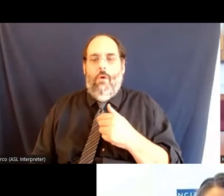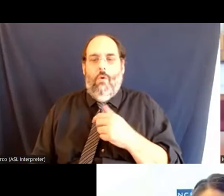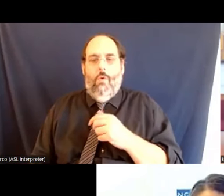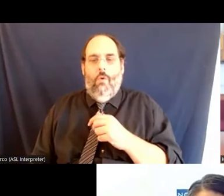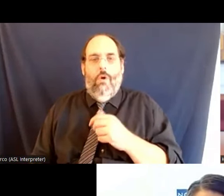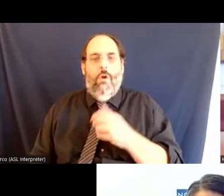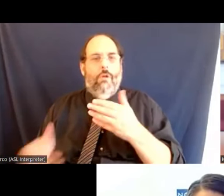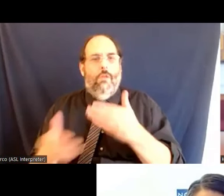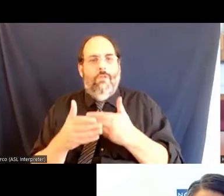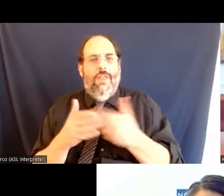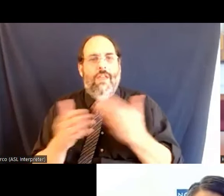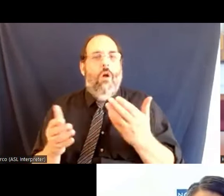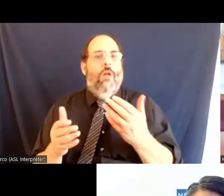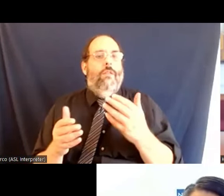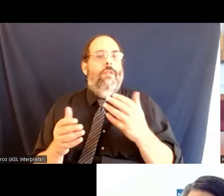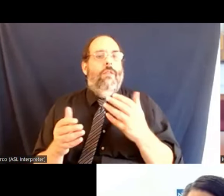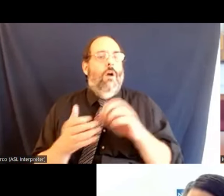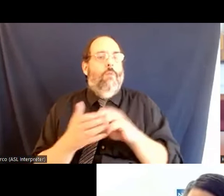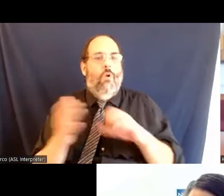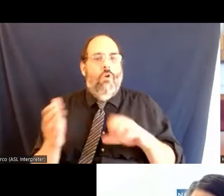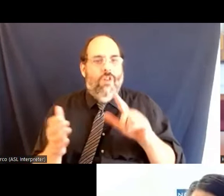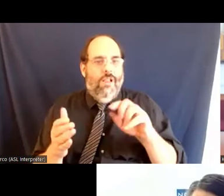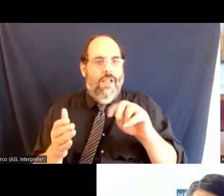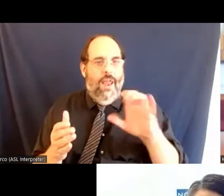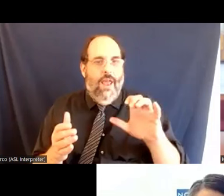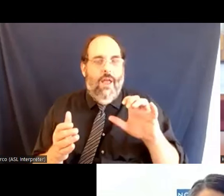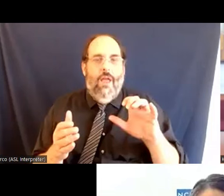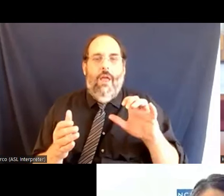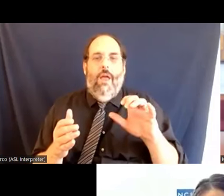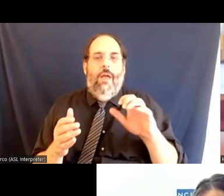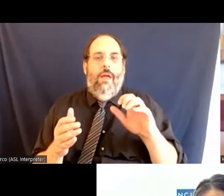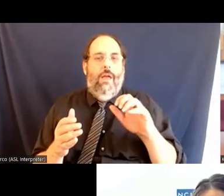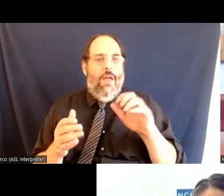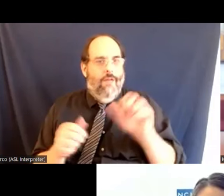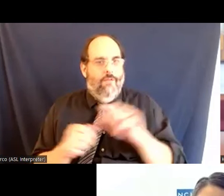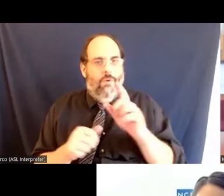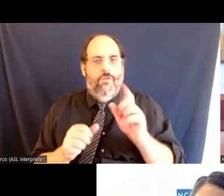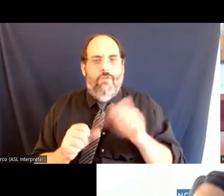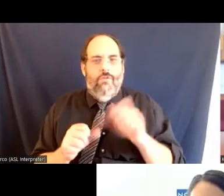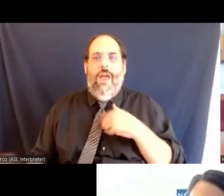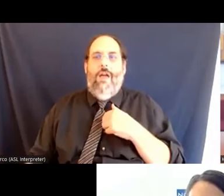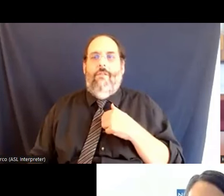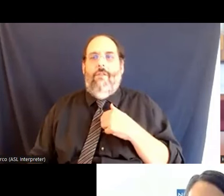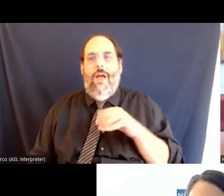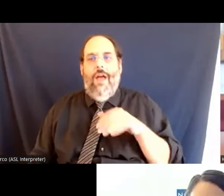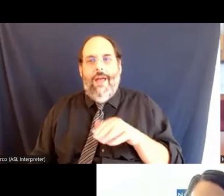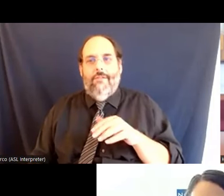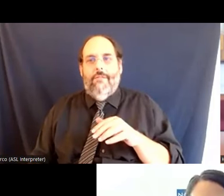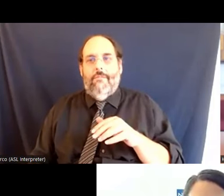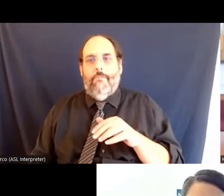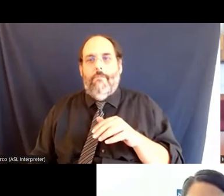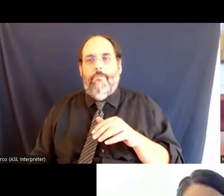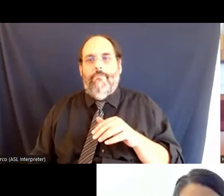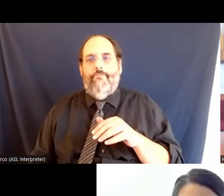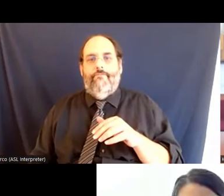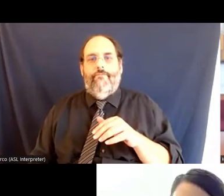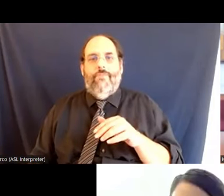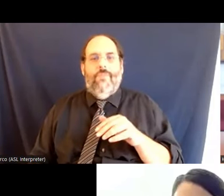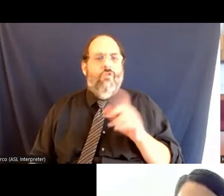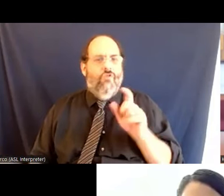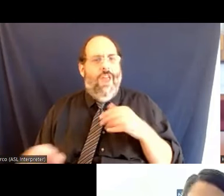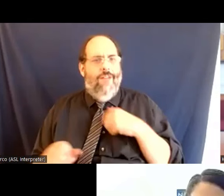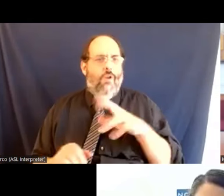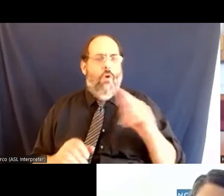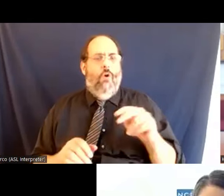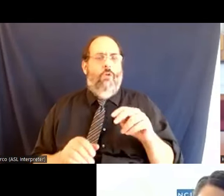abortion clinics. You know, it's important to us that everyone have access to their own bodily autonomy. And you, when you look at like the Venn diagram of